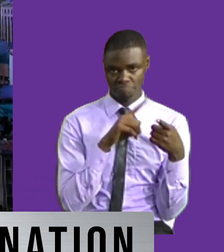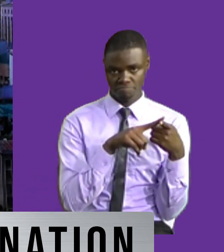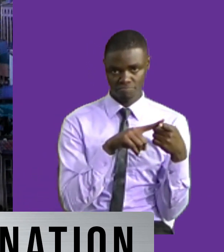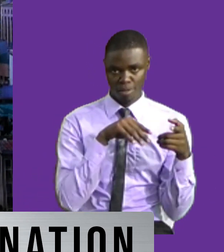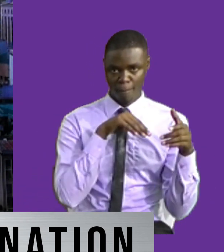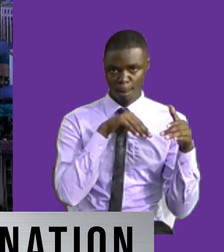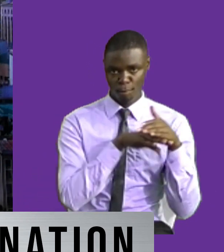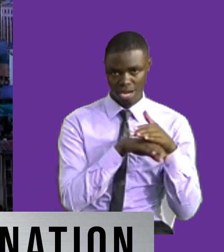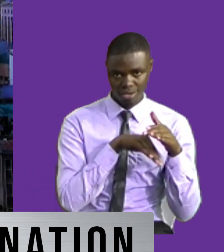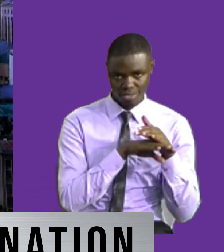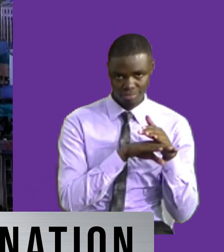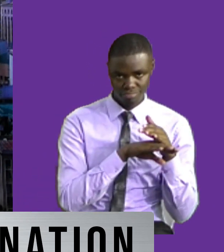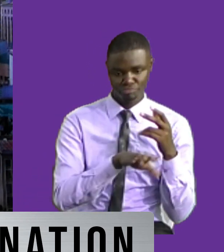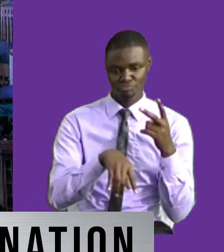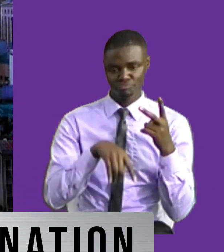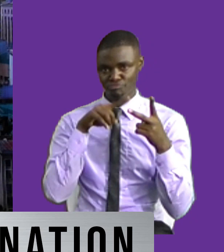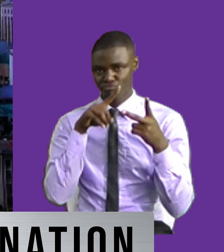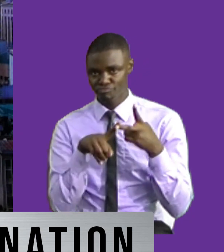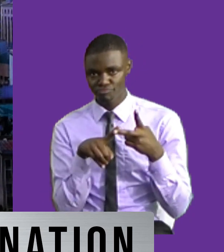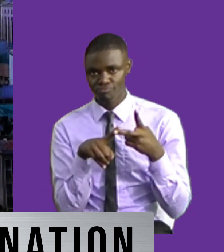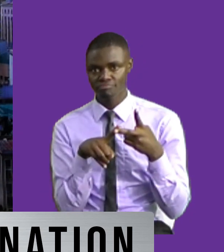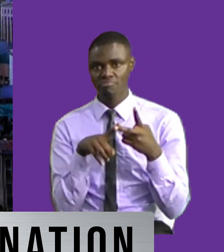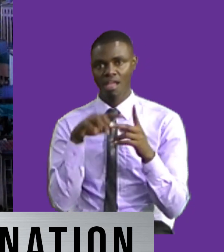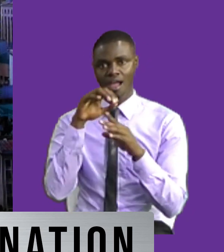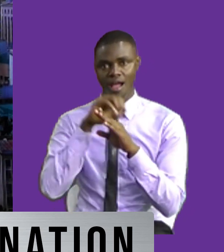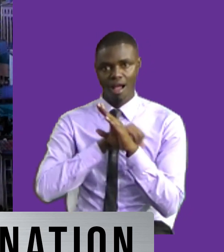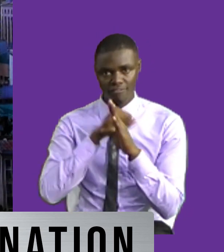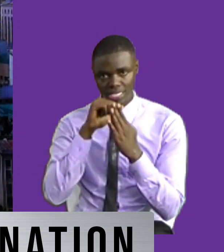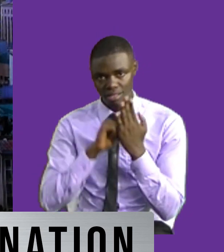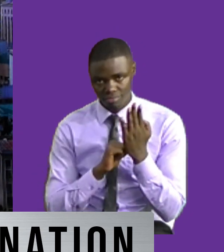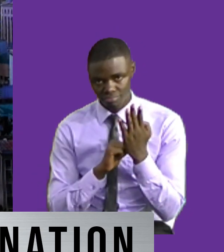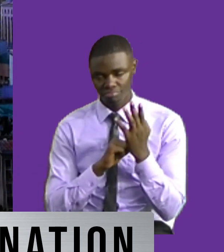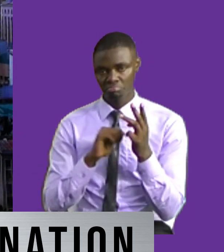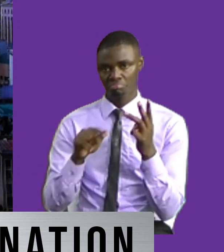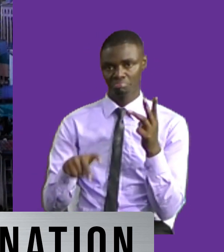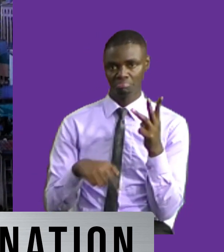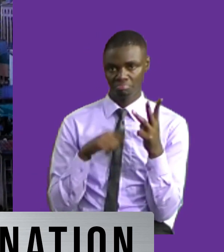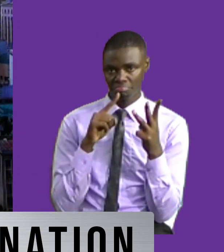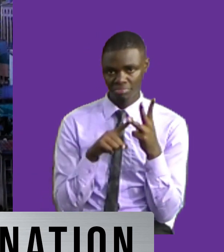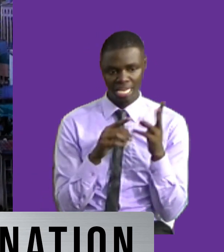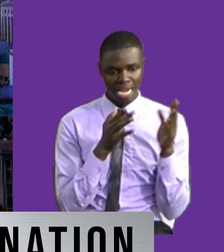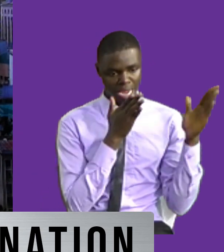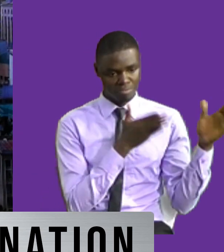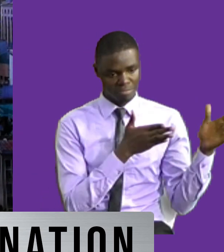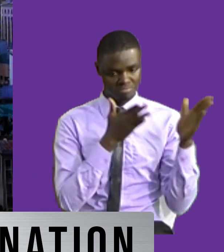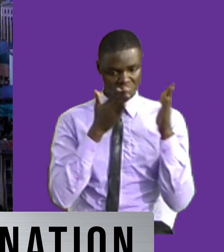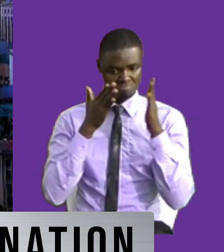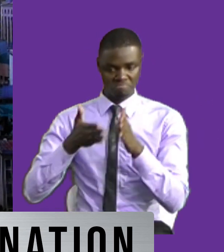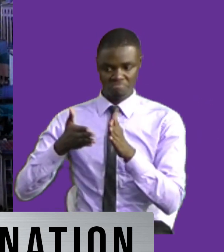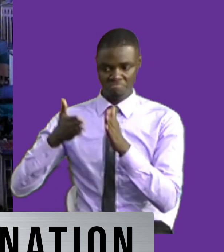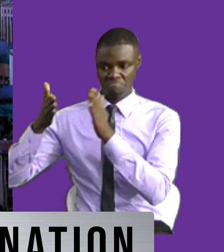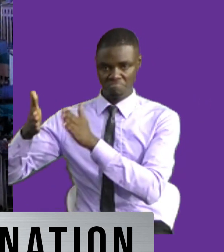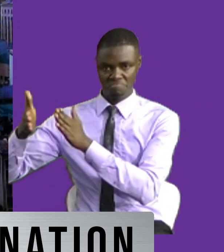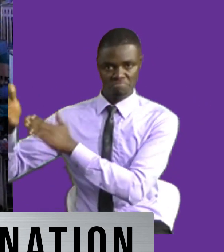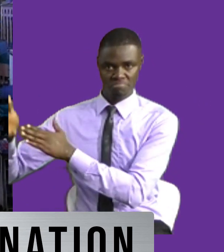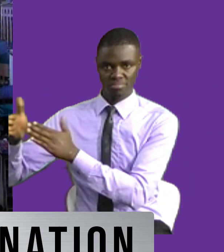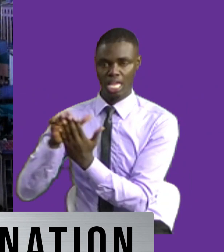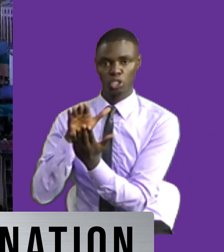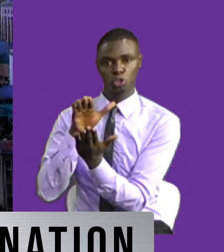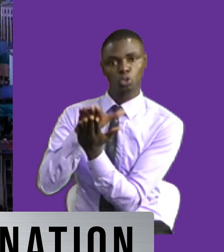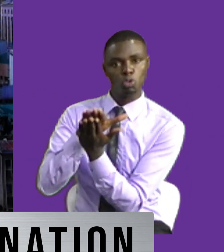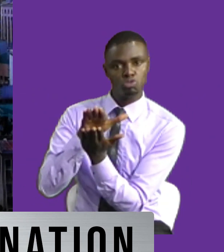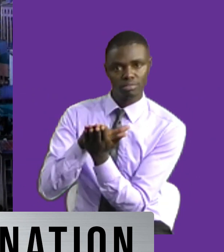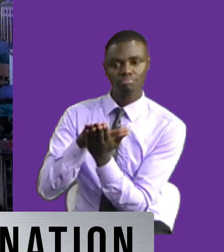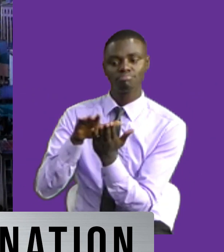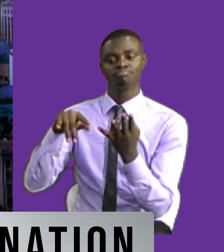planting, you have got harvesting, you have got storage, and